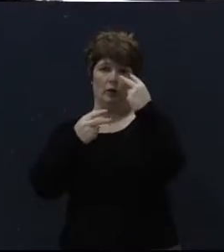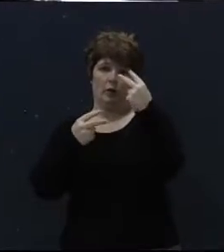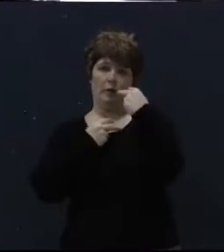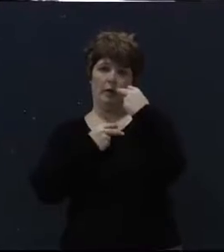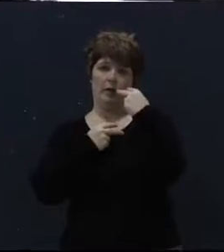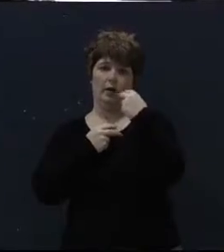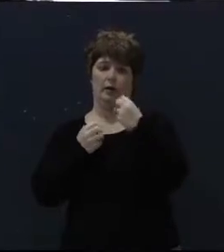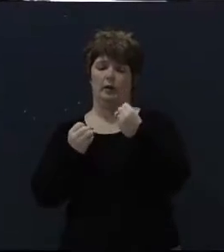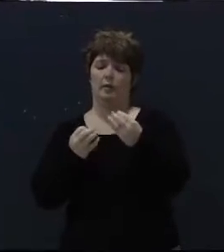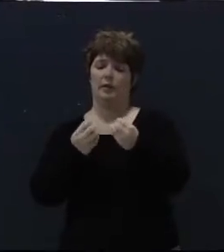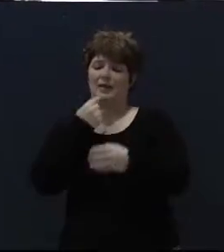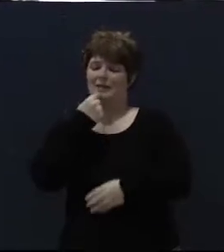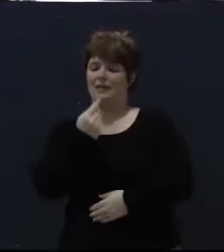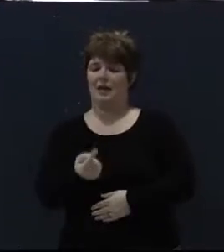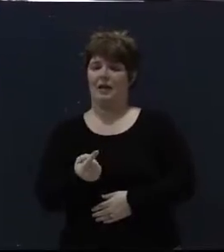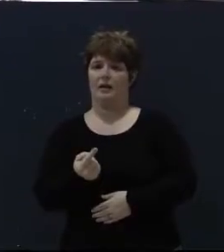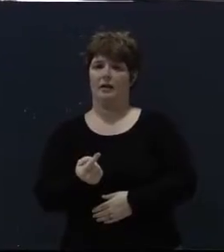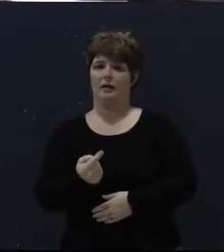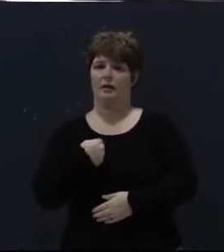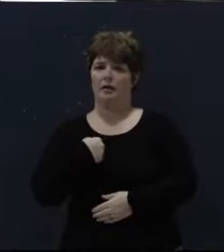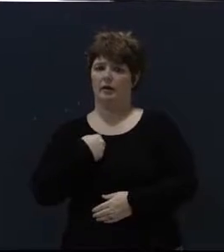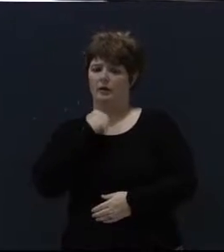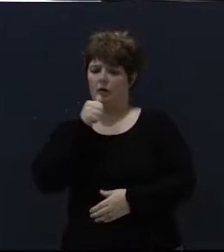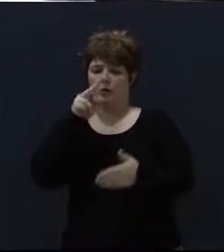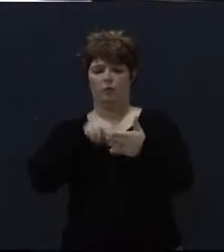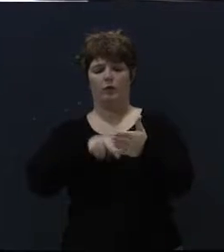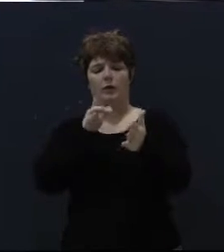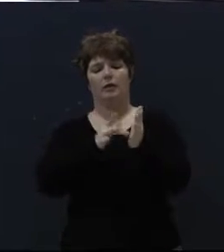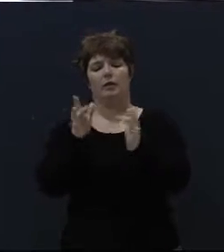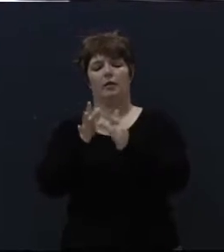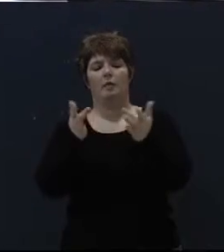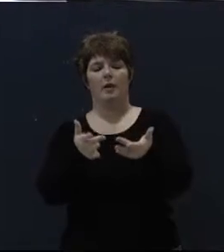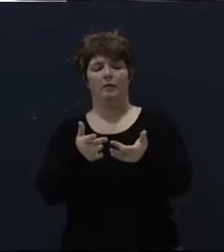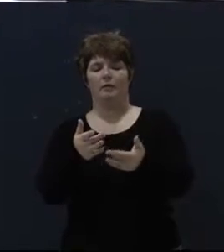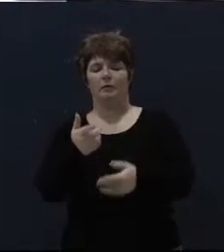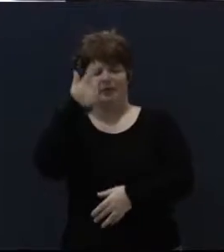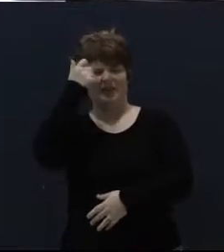y'all say, well, I don't read the Bible much because I don't understand it?